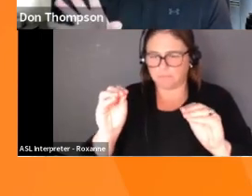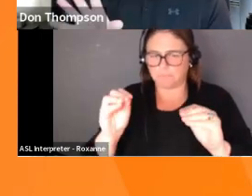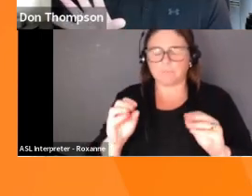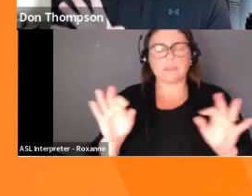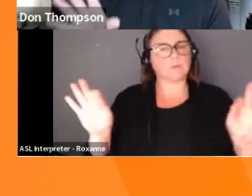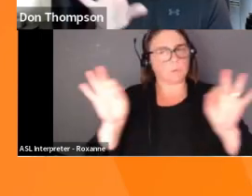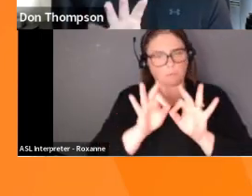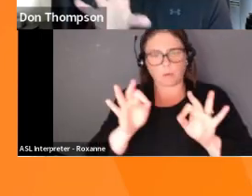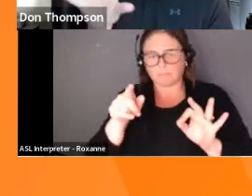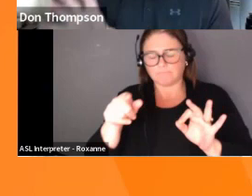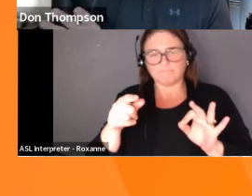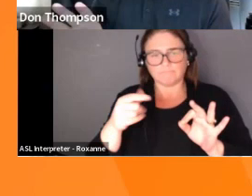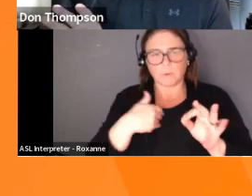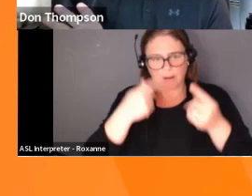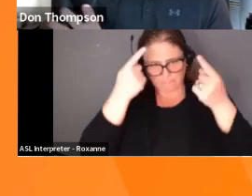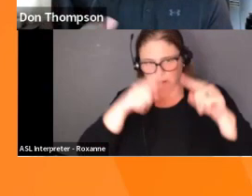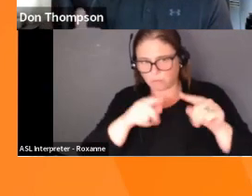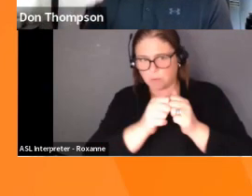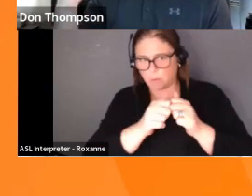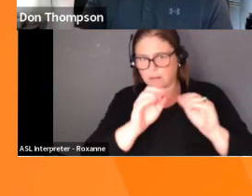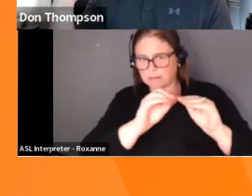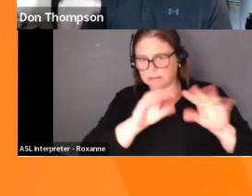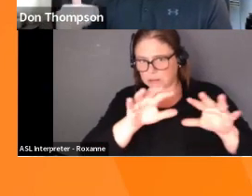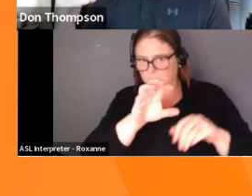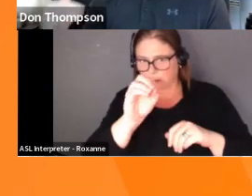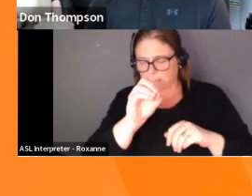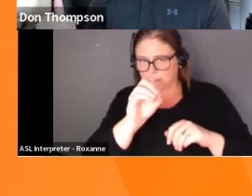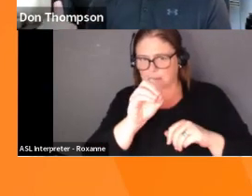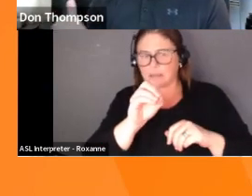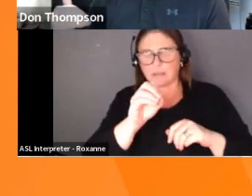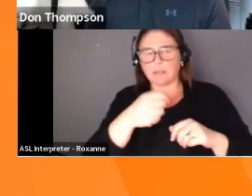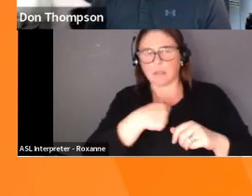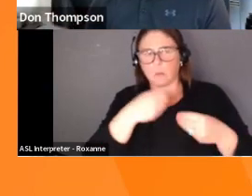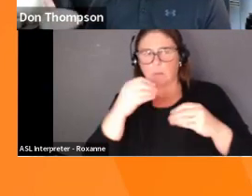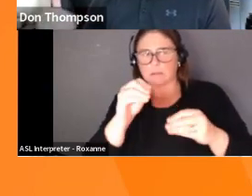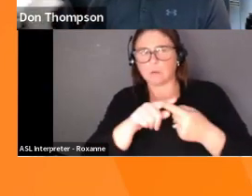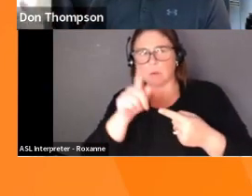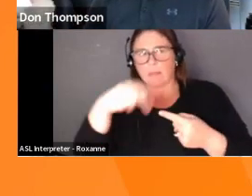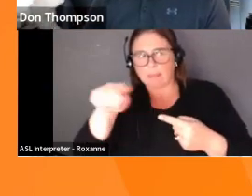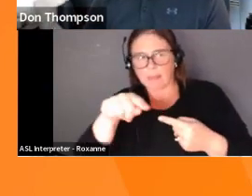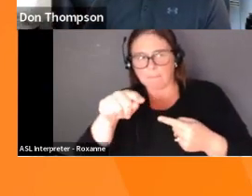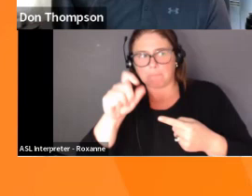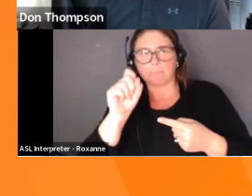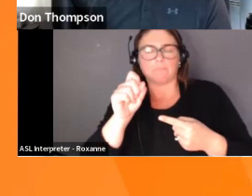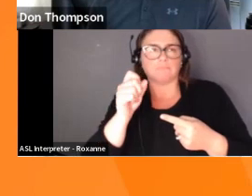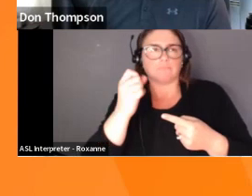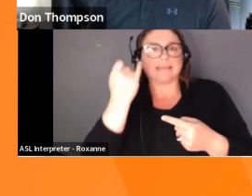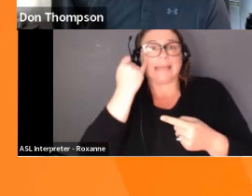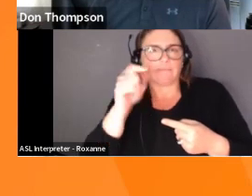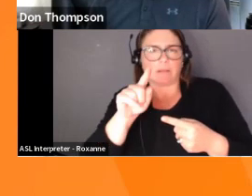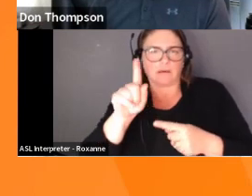level of agreement with the distribution partners about who we will sell to if they're an online only channel